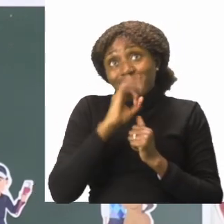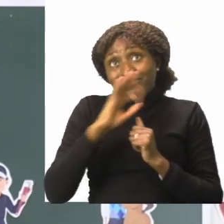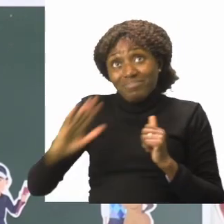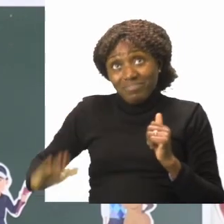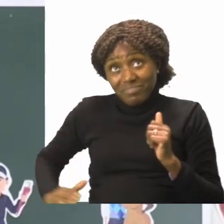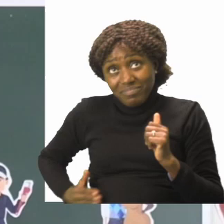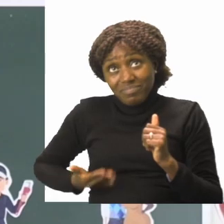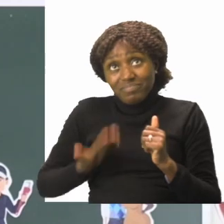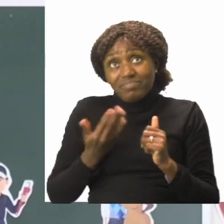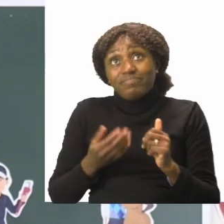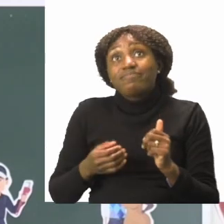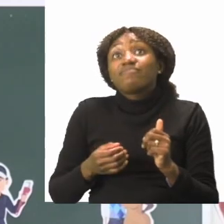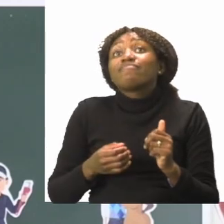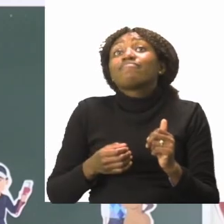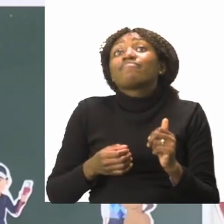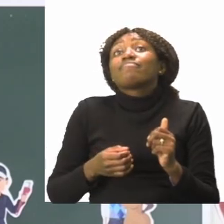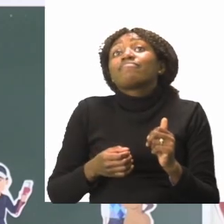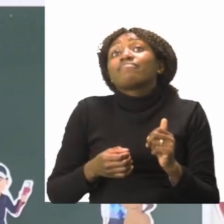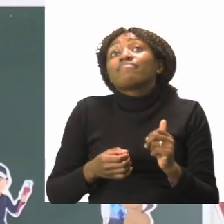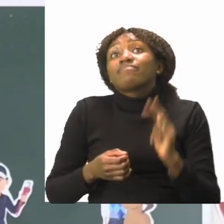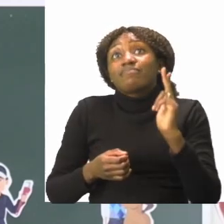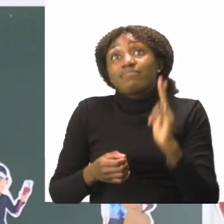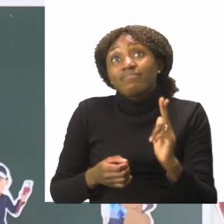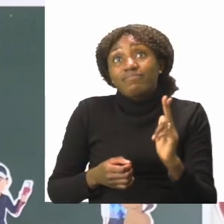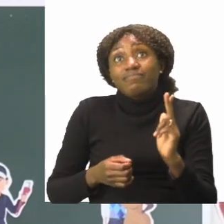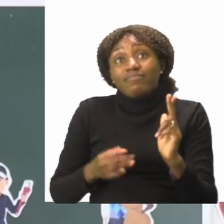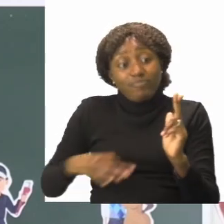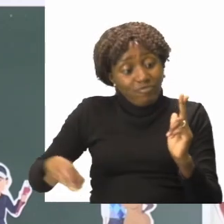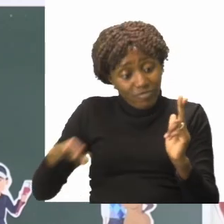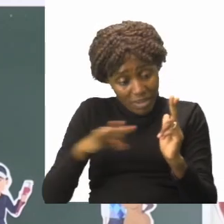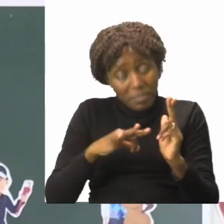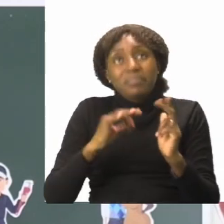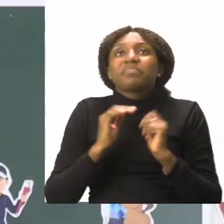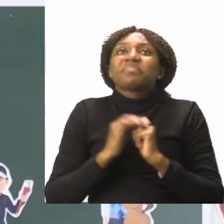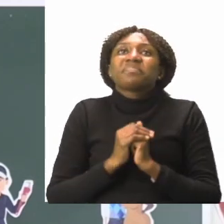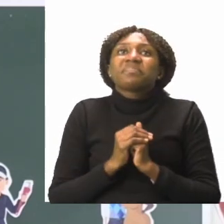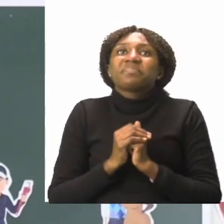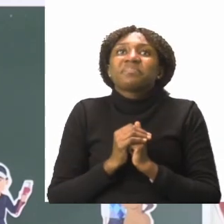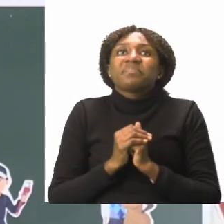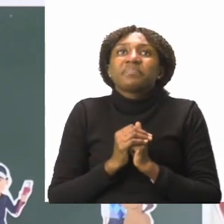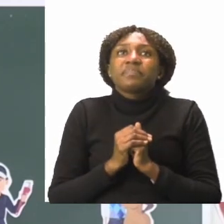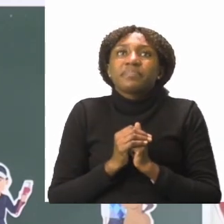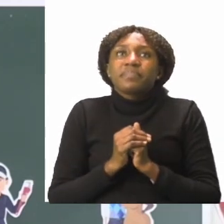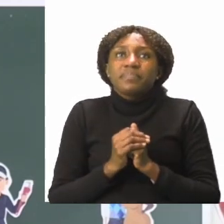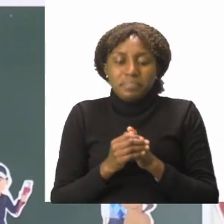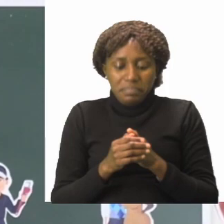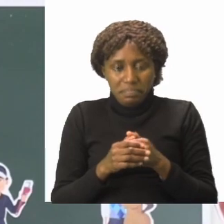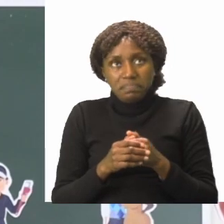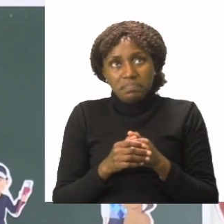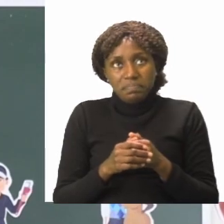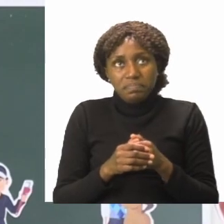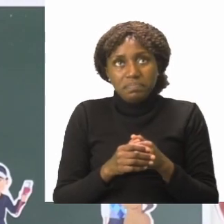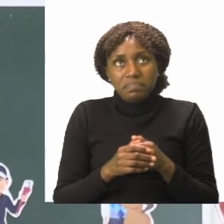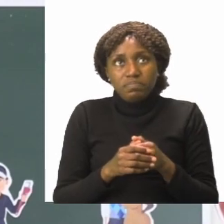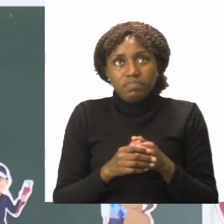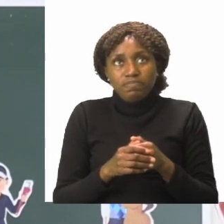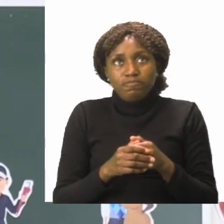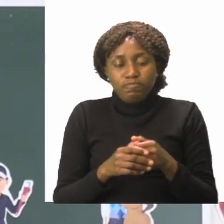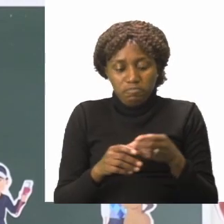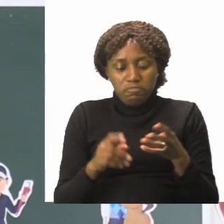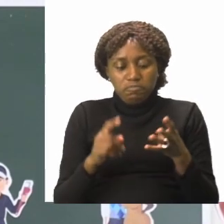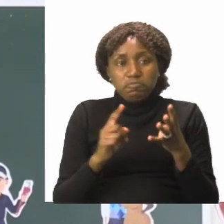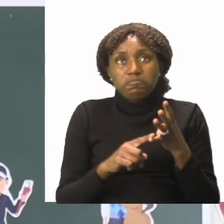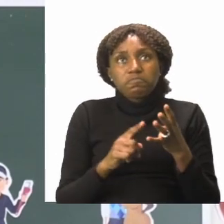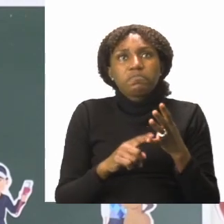day, then that means your occupation will be farming. Then we have this man